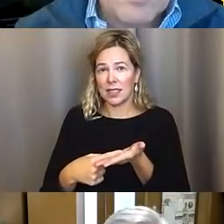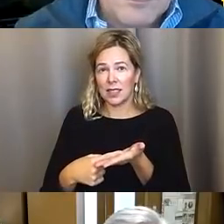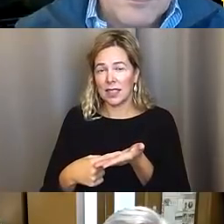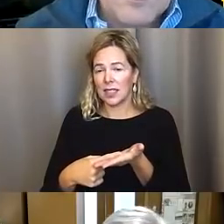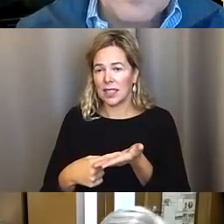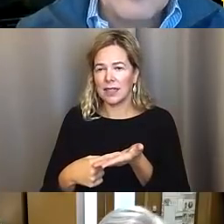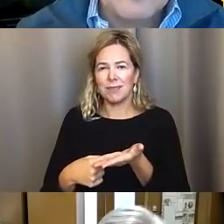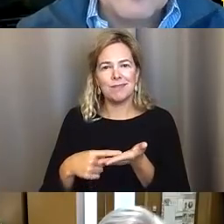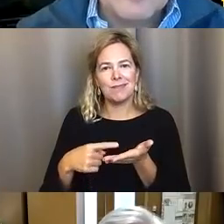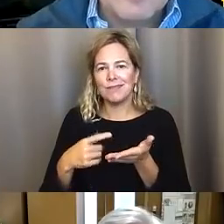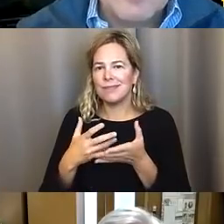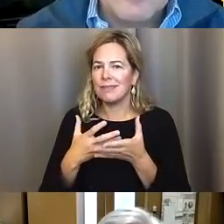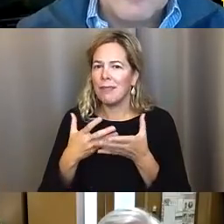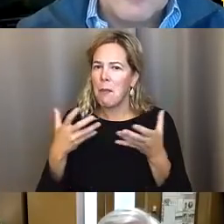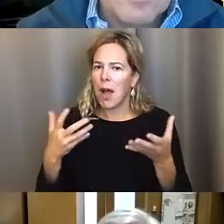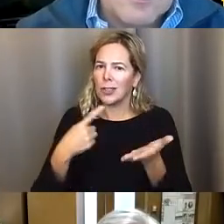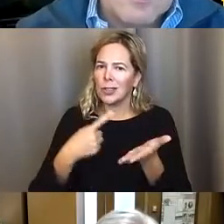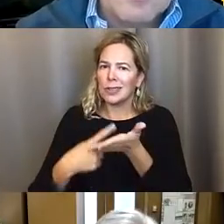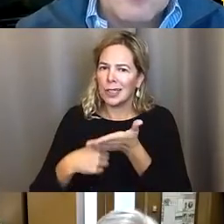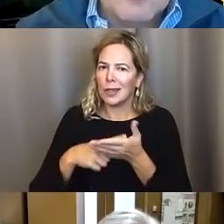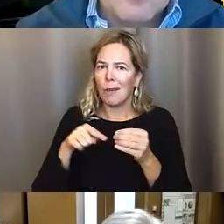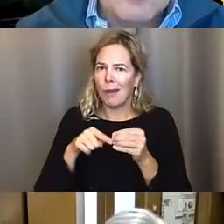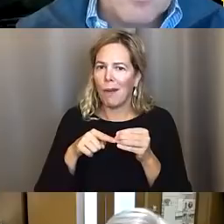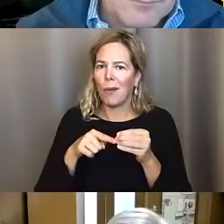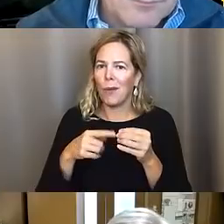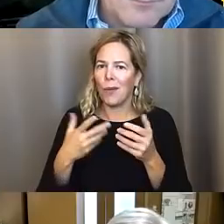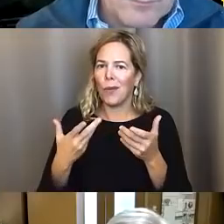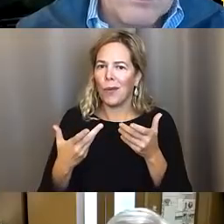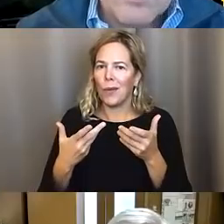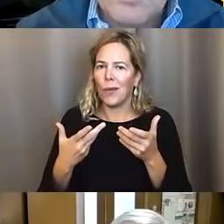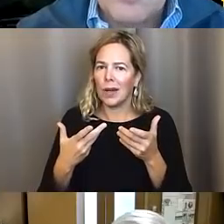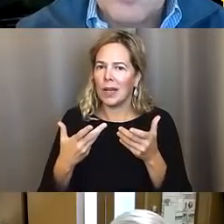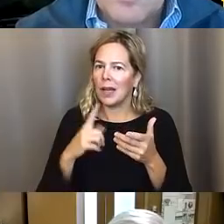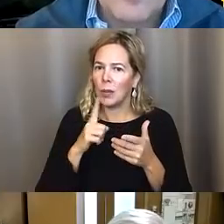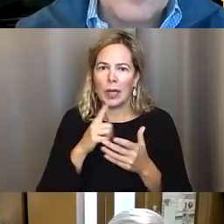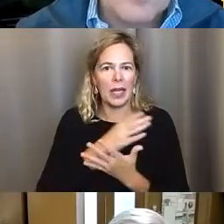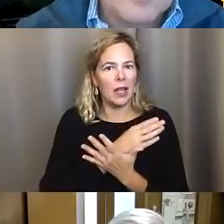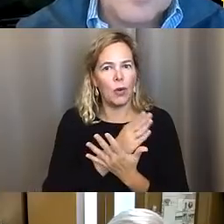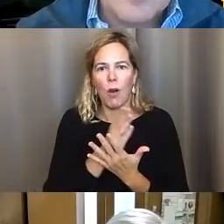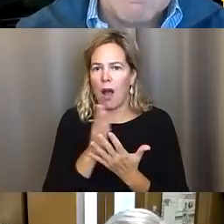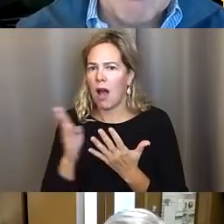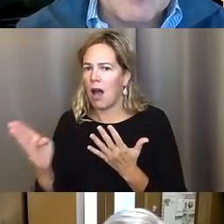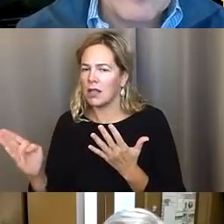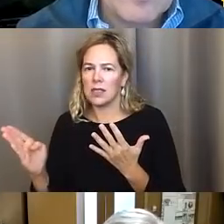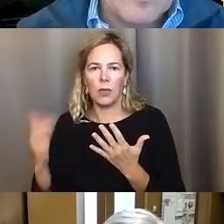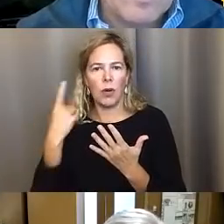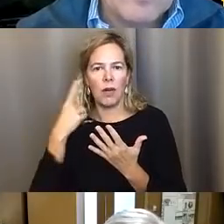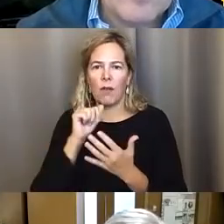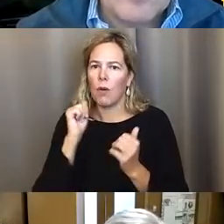There was much discussion about it being across the board for all employees of the University of